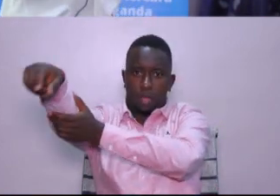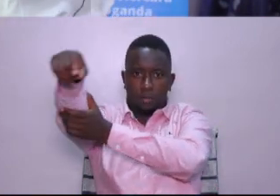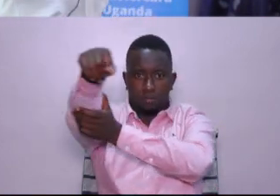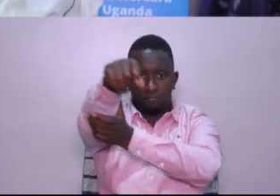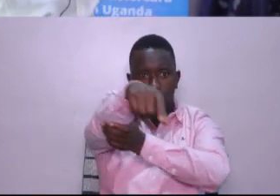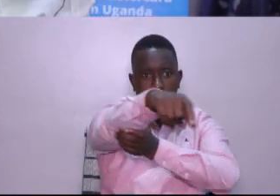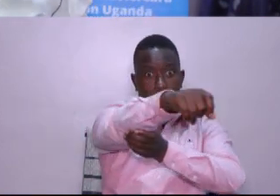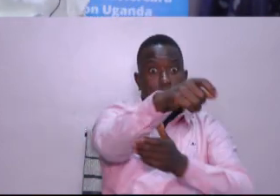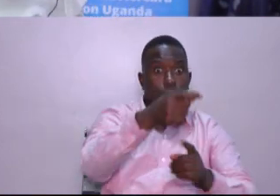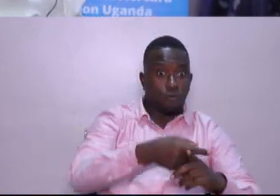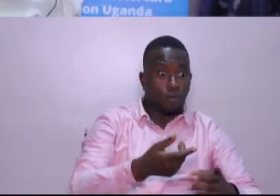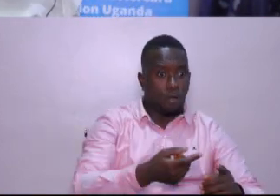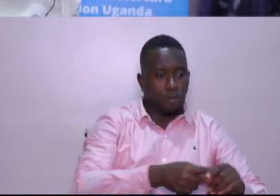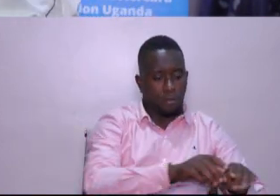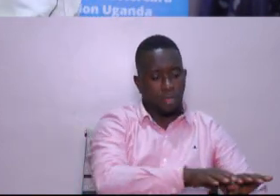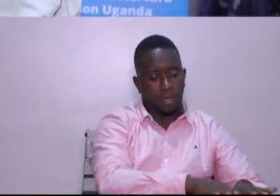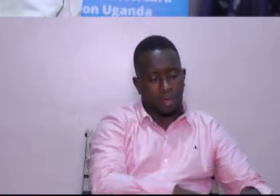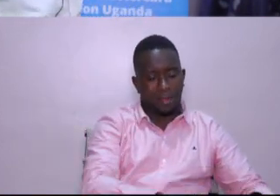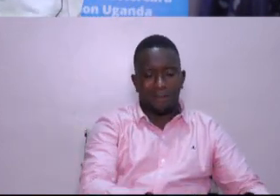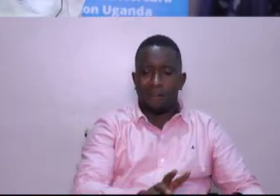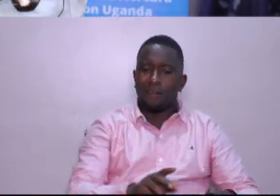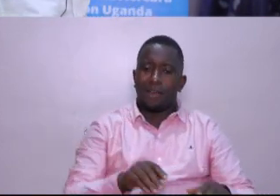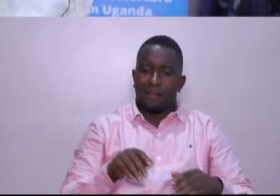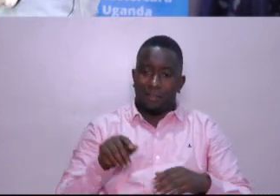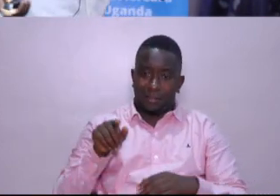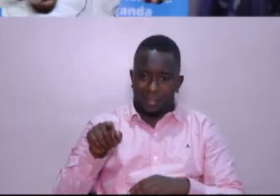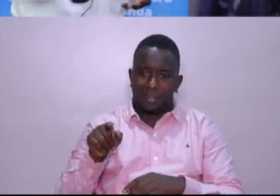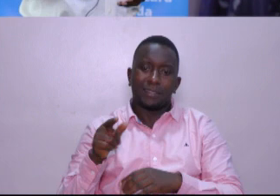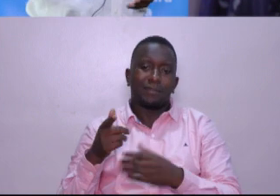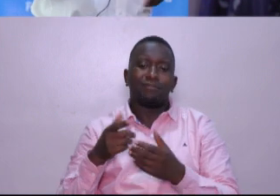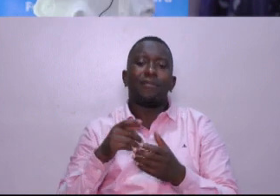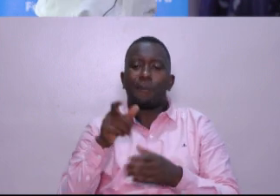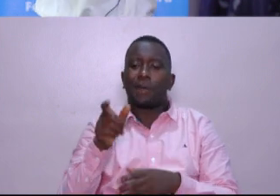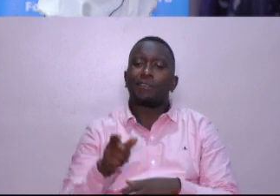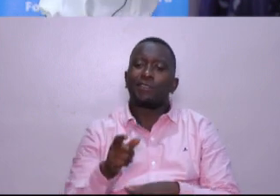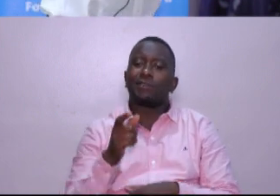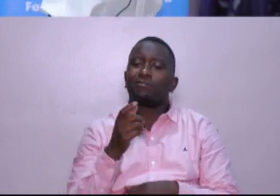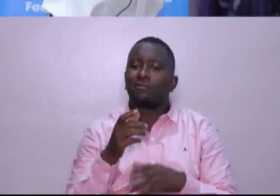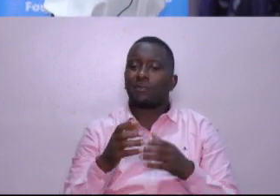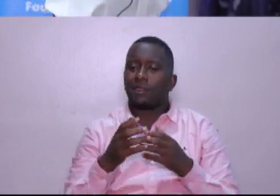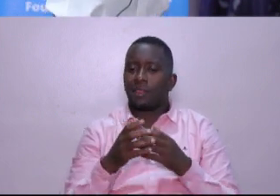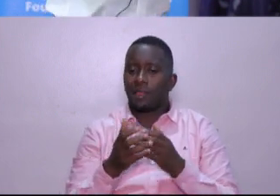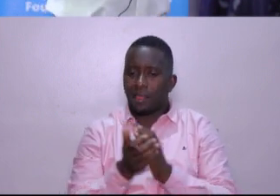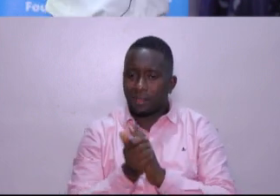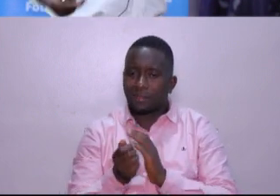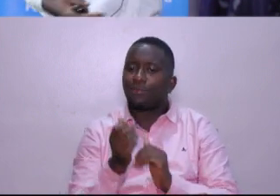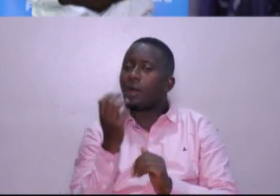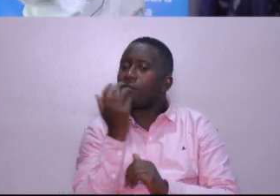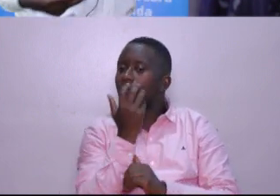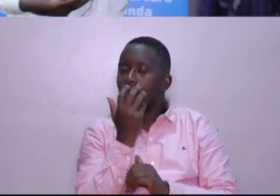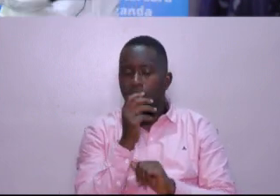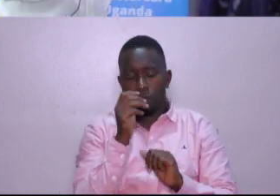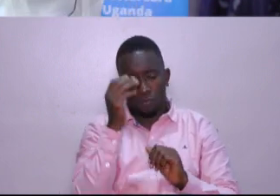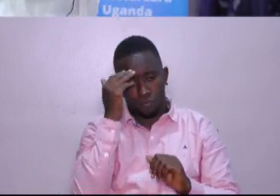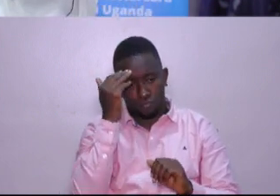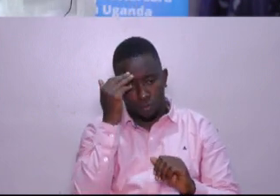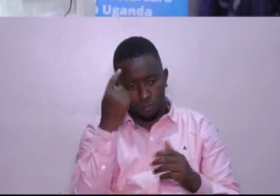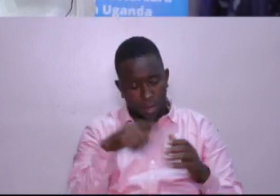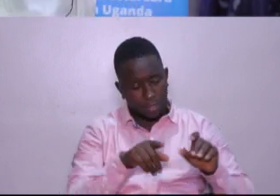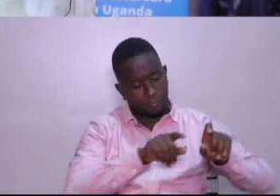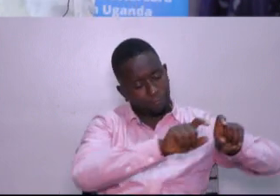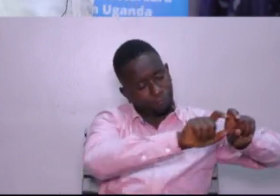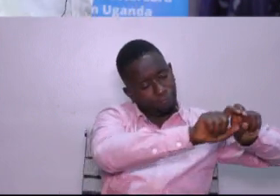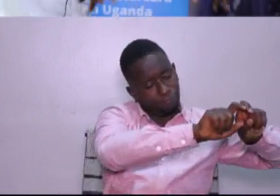a little bit not experienced, we'll know that a pipe, then with it there is